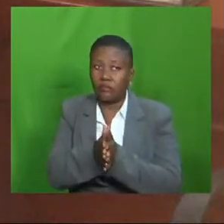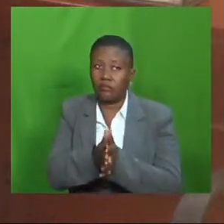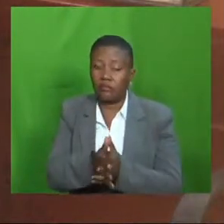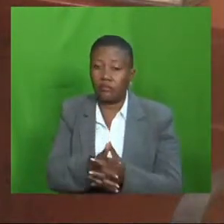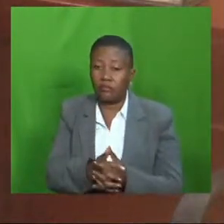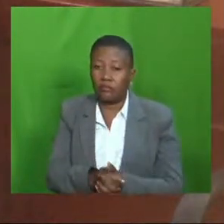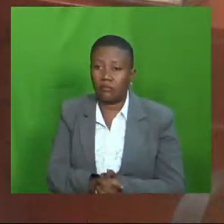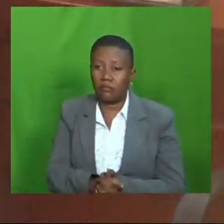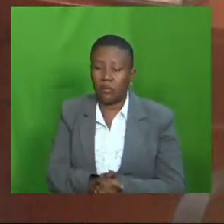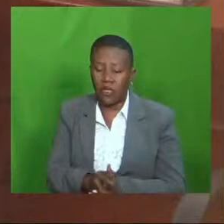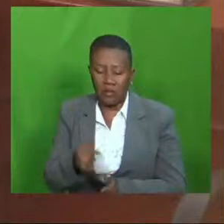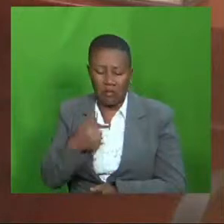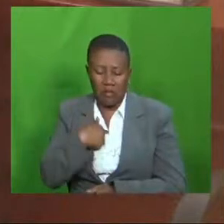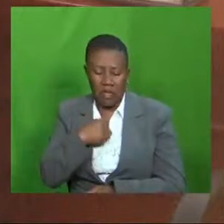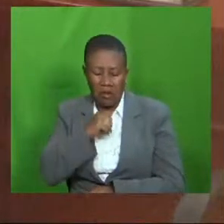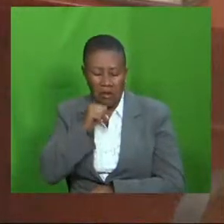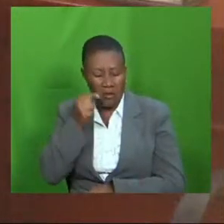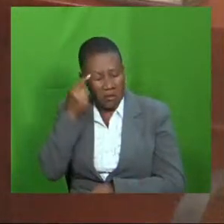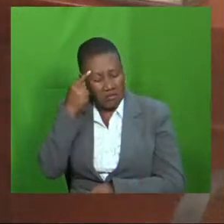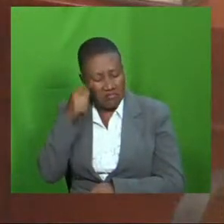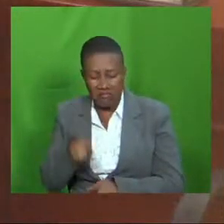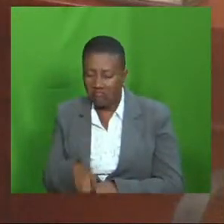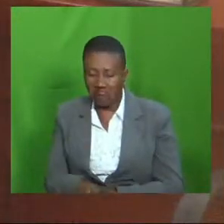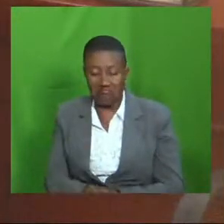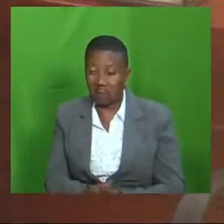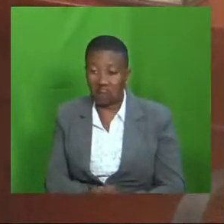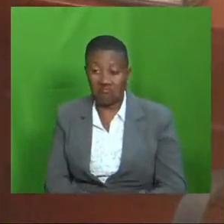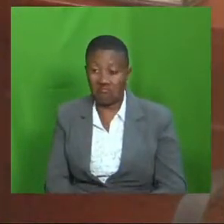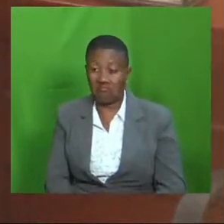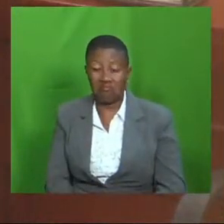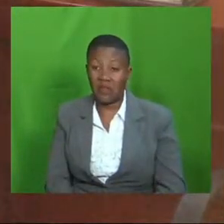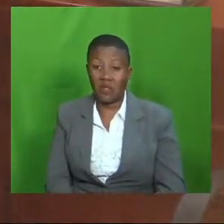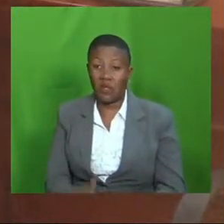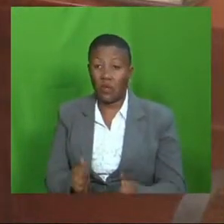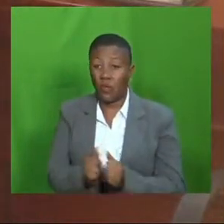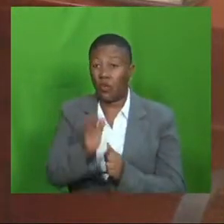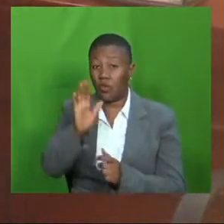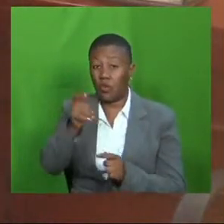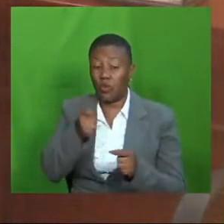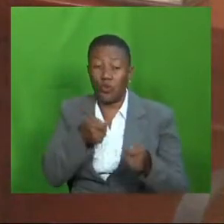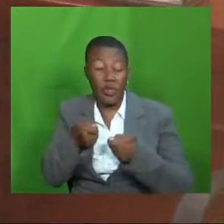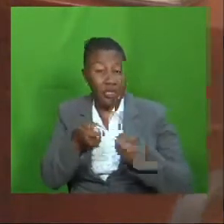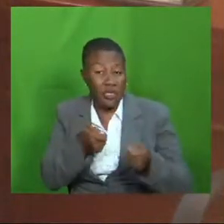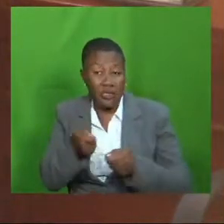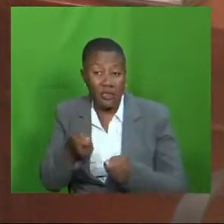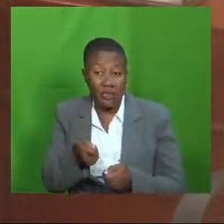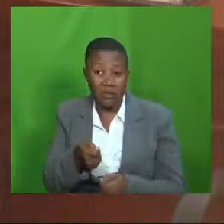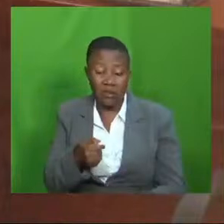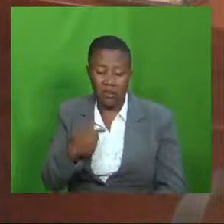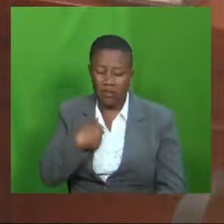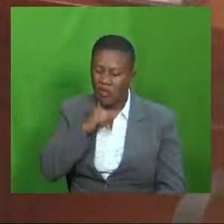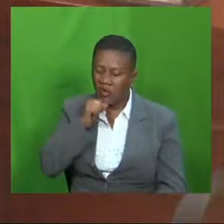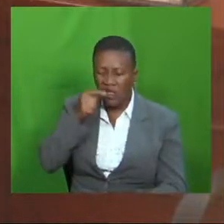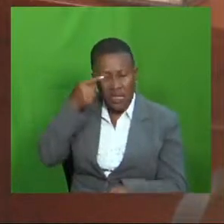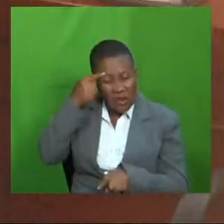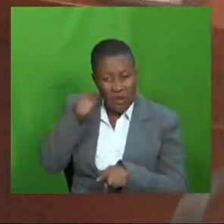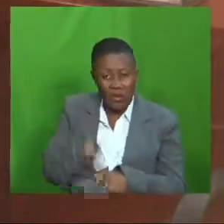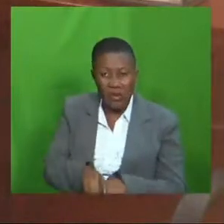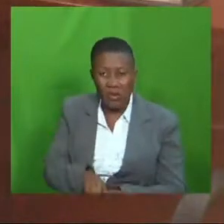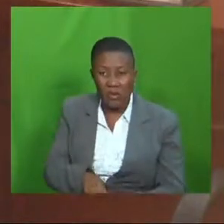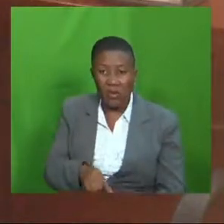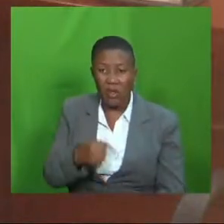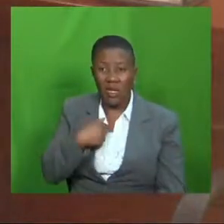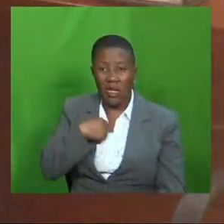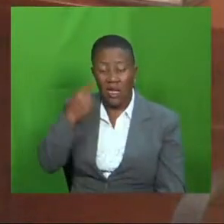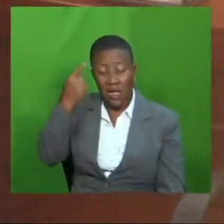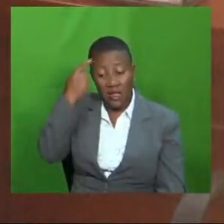my discomfort with this unfortunate ruling that you have made. I totally disagree. I think it doesn't